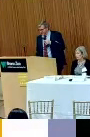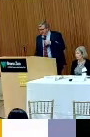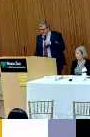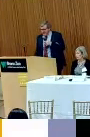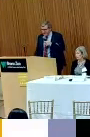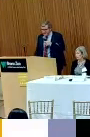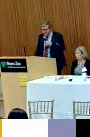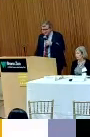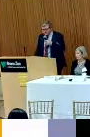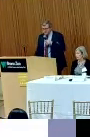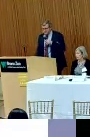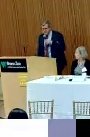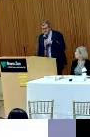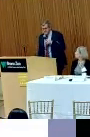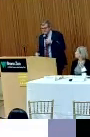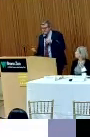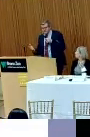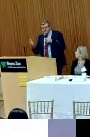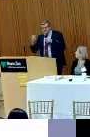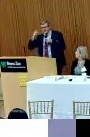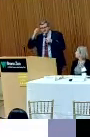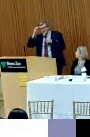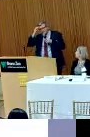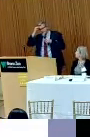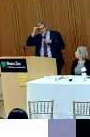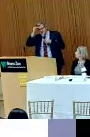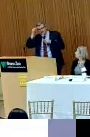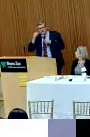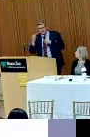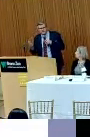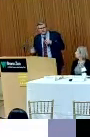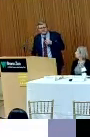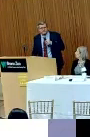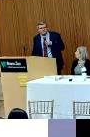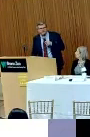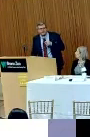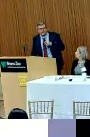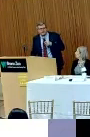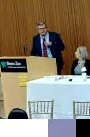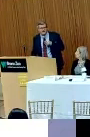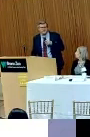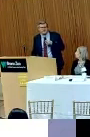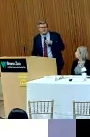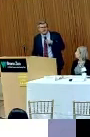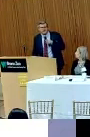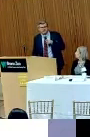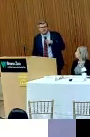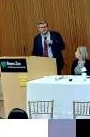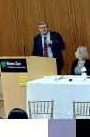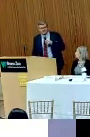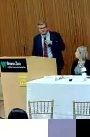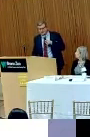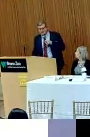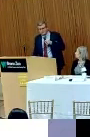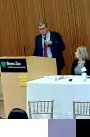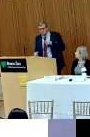income and just to uh wrap up very quickly I just want to talk about another step that the state has been uh taking in recent